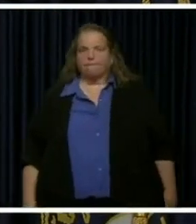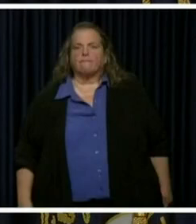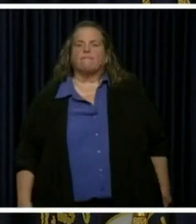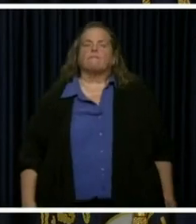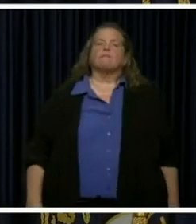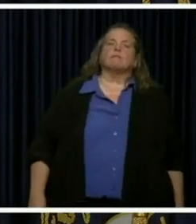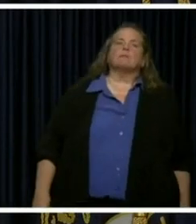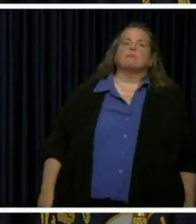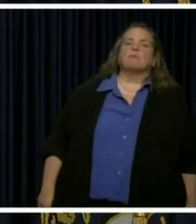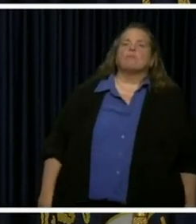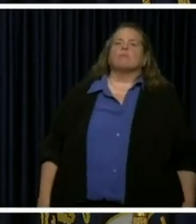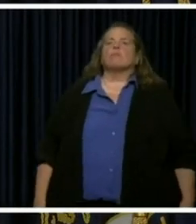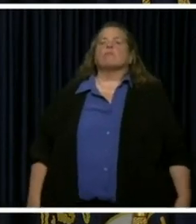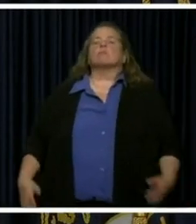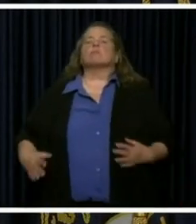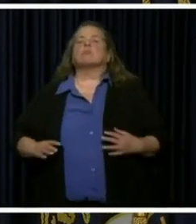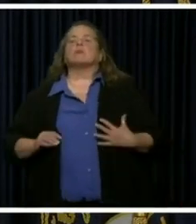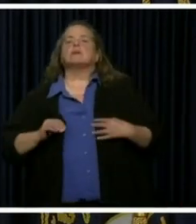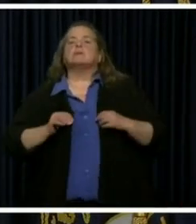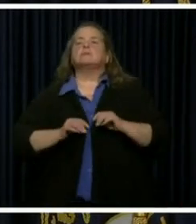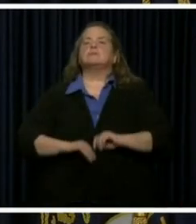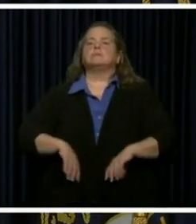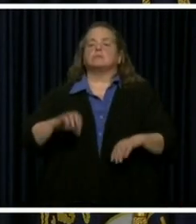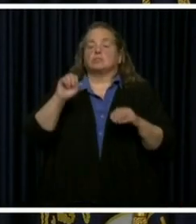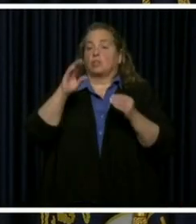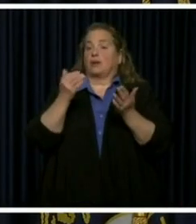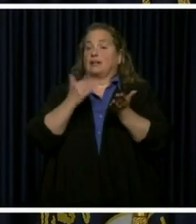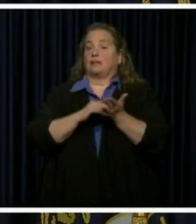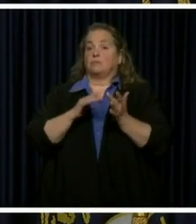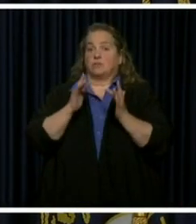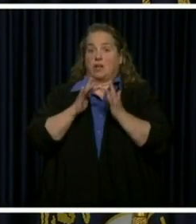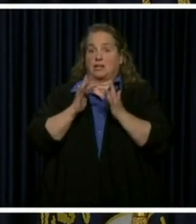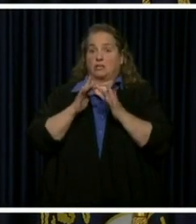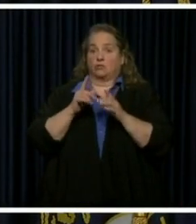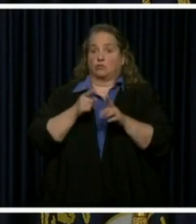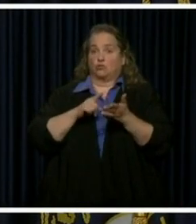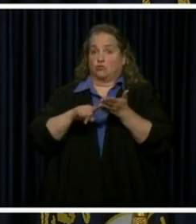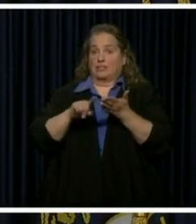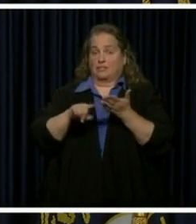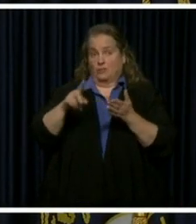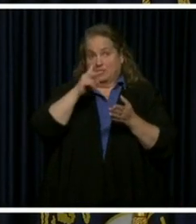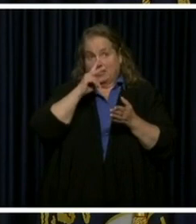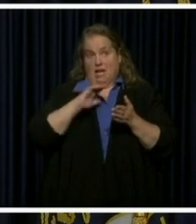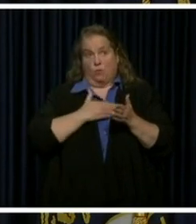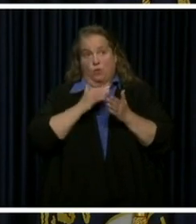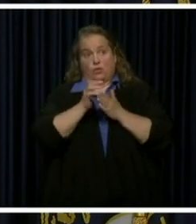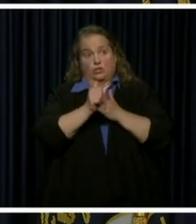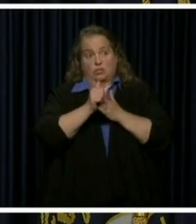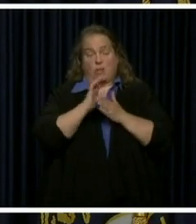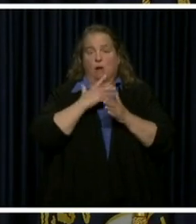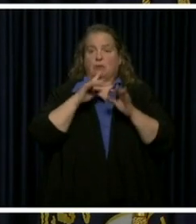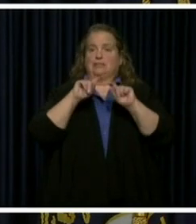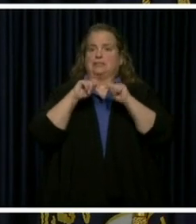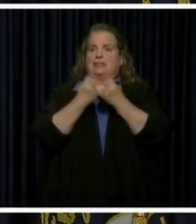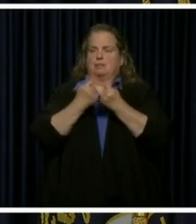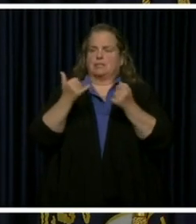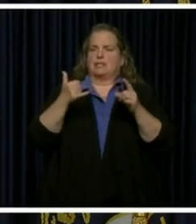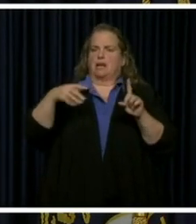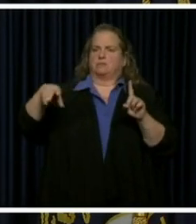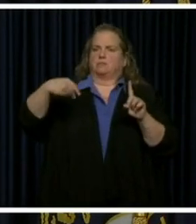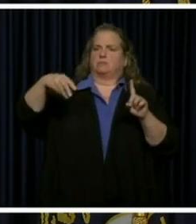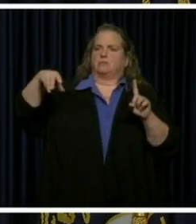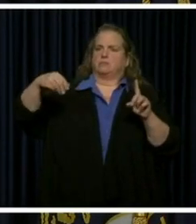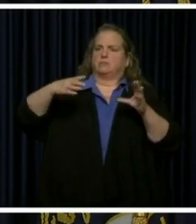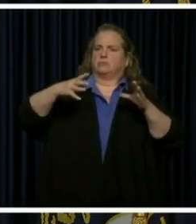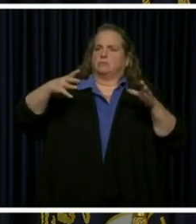So again, contact tracing. You see our leadership. Our team is filling out. It's going to become a critical part of what we're